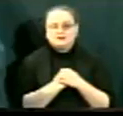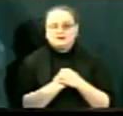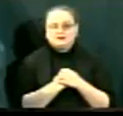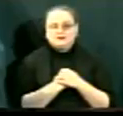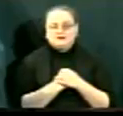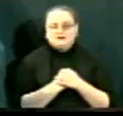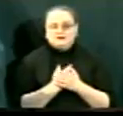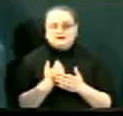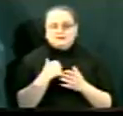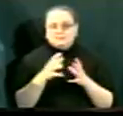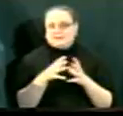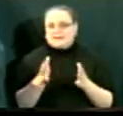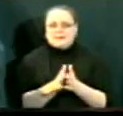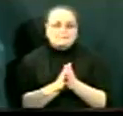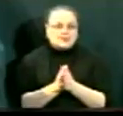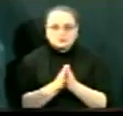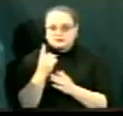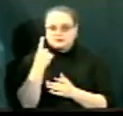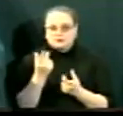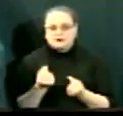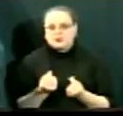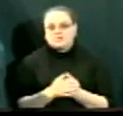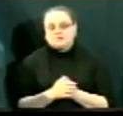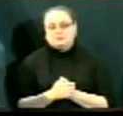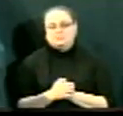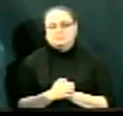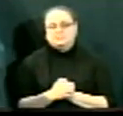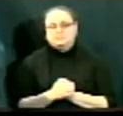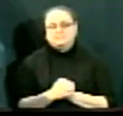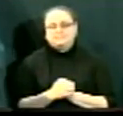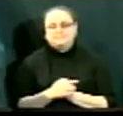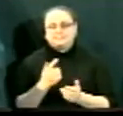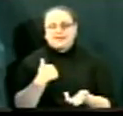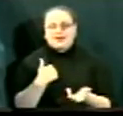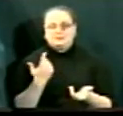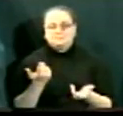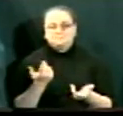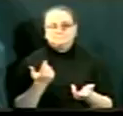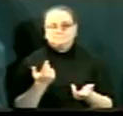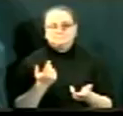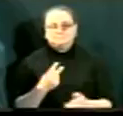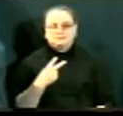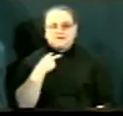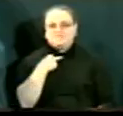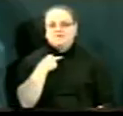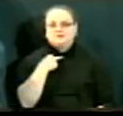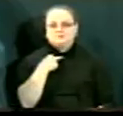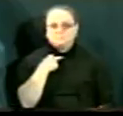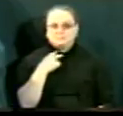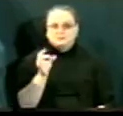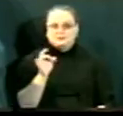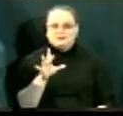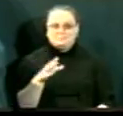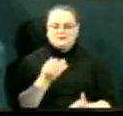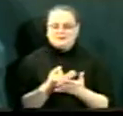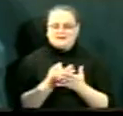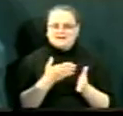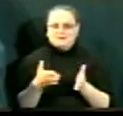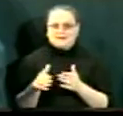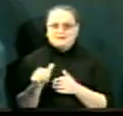I have a lot of passion for what I do. I was a victim of poor financial planning in my own